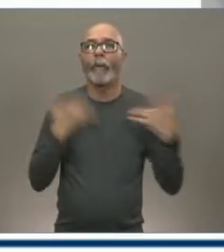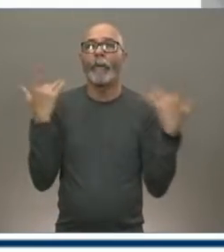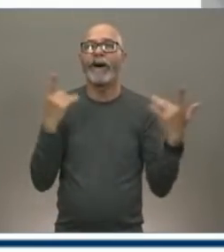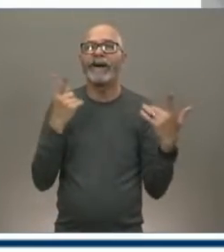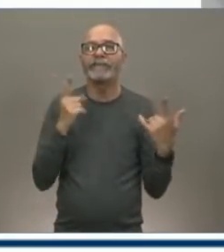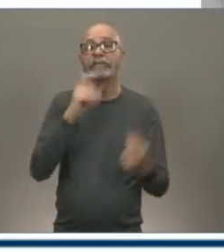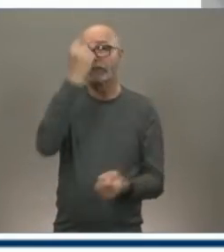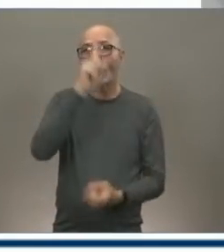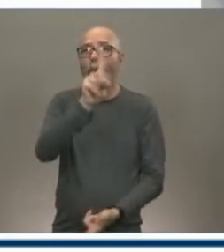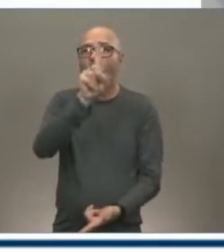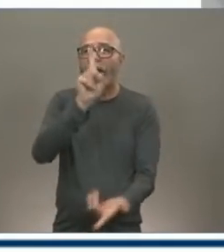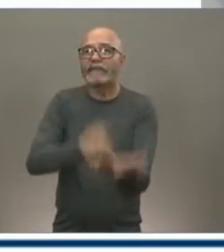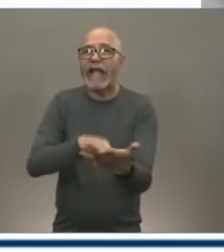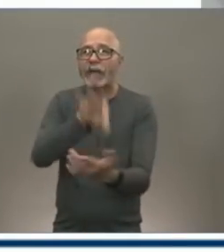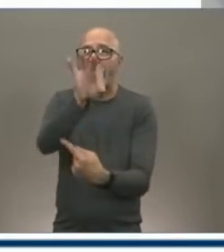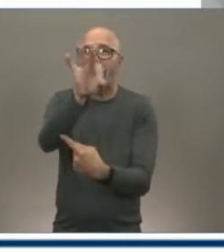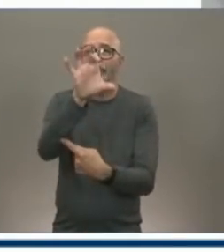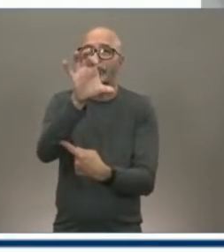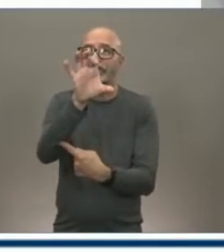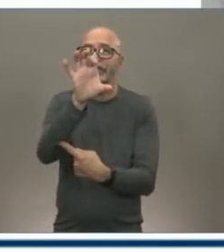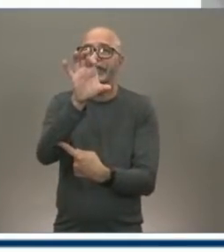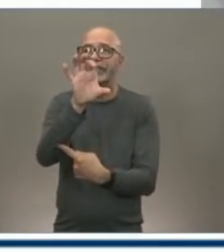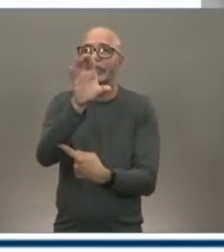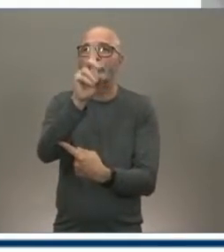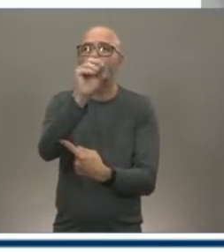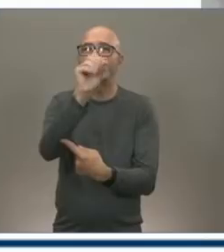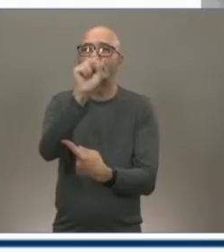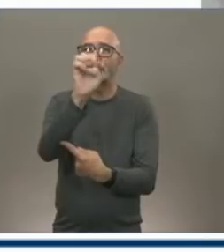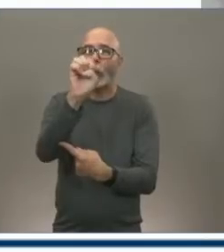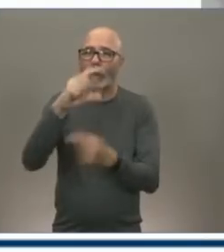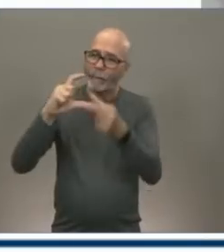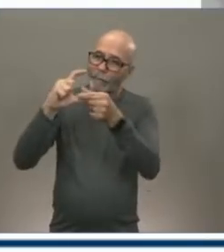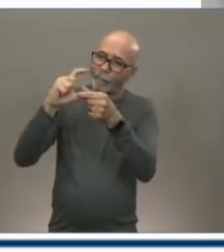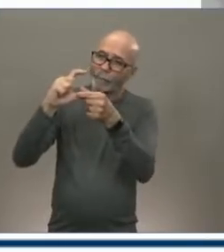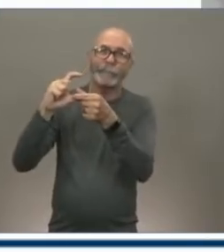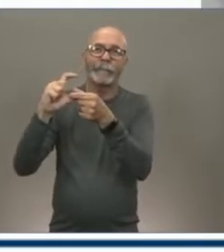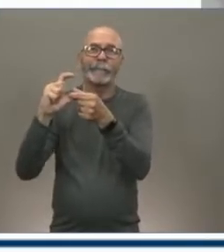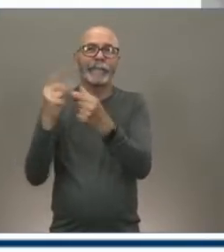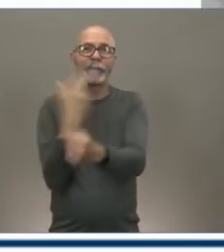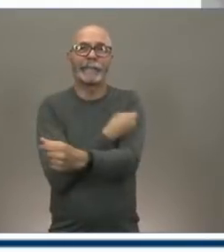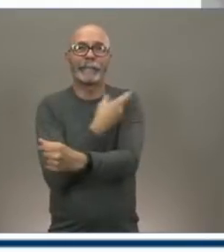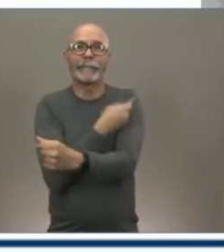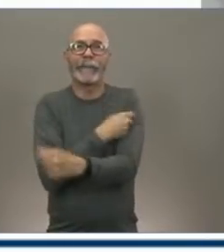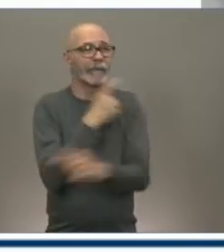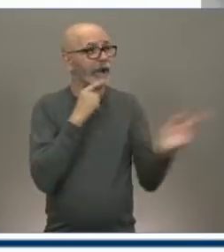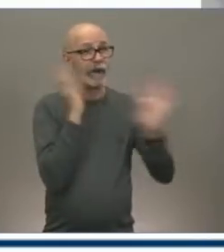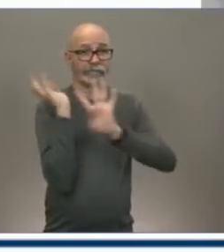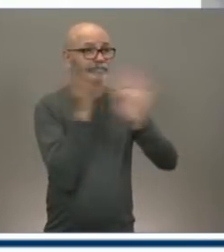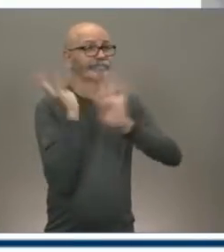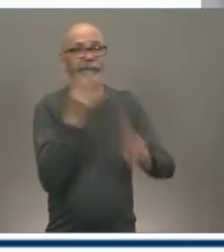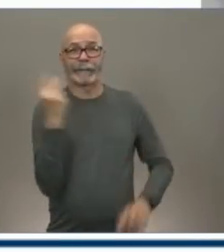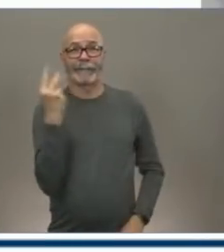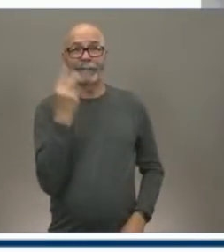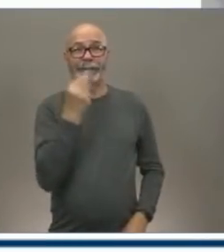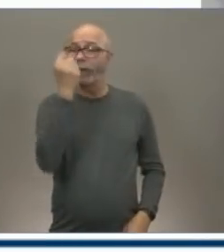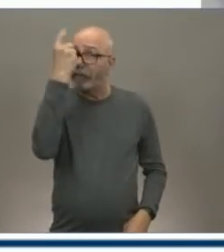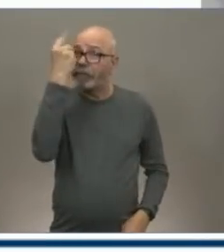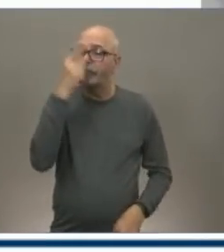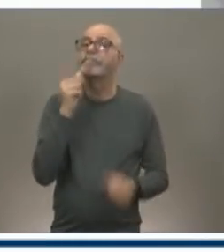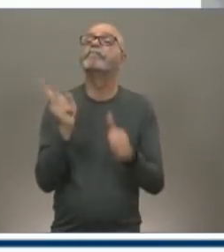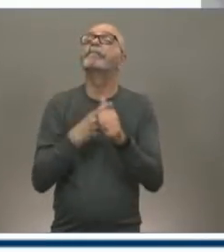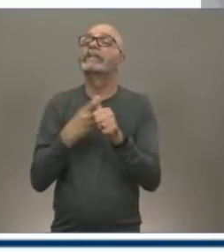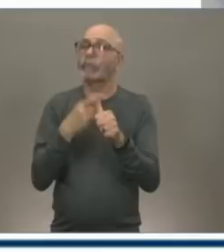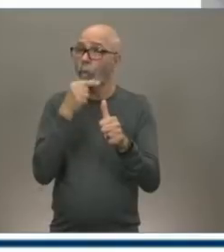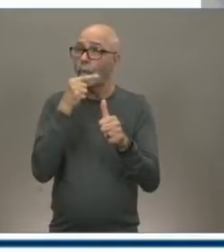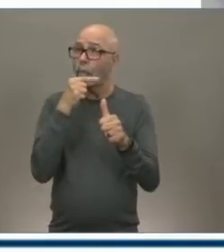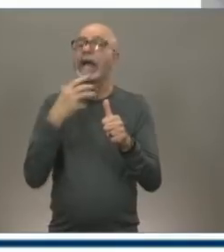1,950 doses, which will be administered within days, pending, of course, Health Canada's approval. We will start with frontline